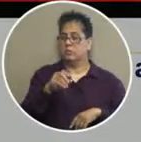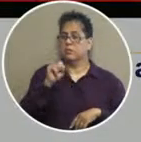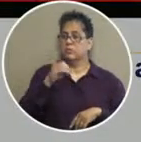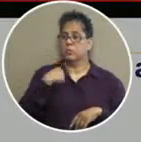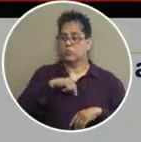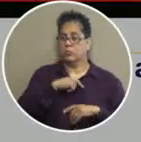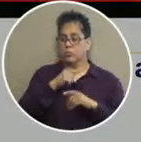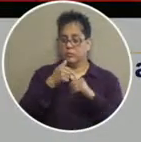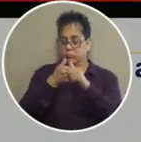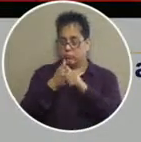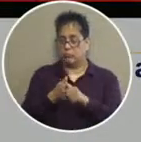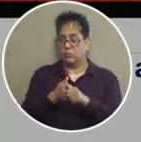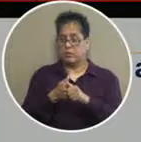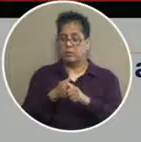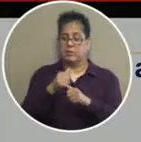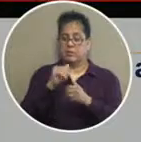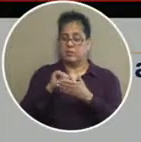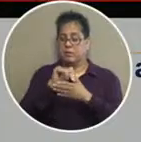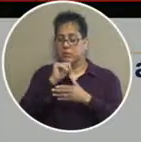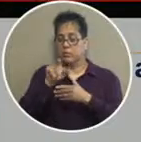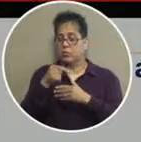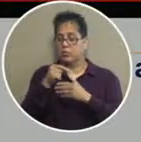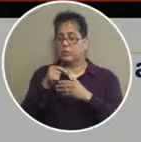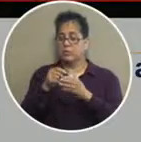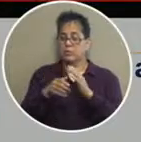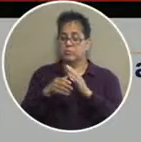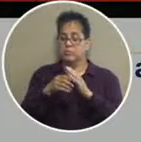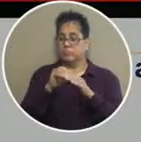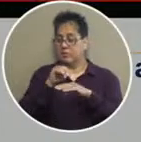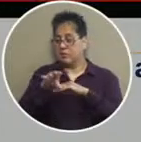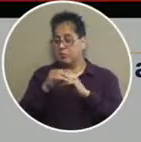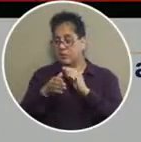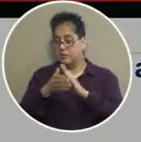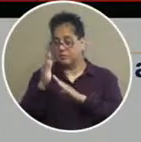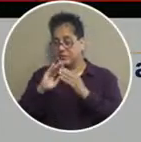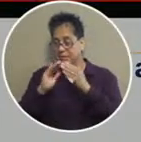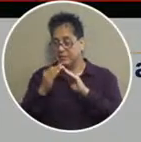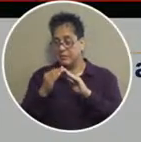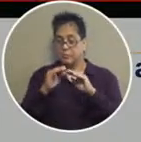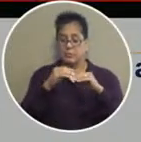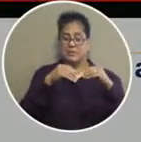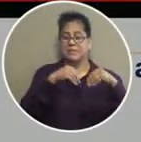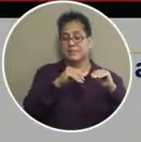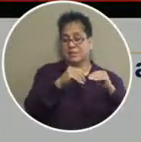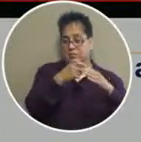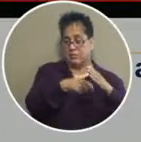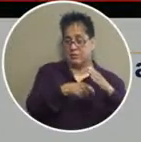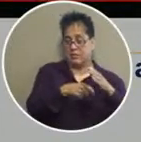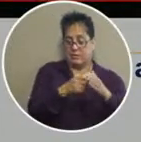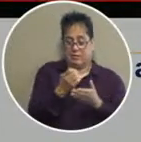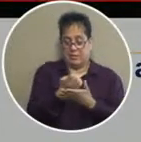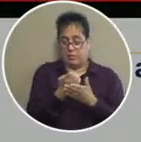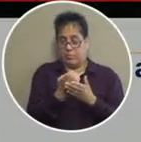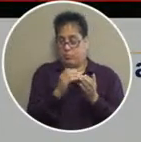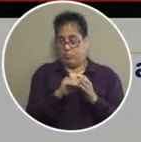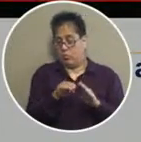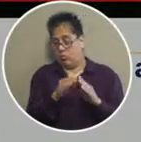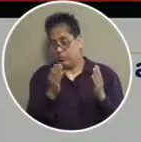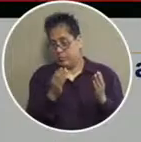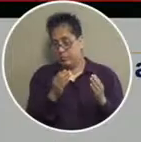we track that as well. This not only impacts operations within the city, but also sales taxes. Once the economy